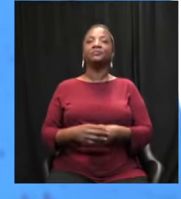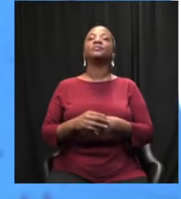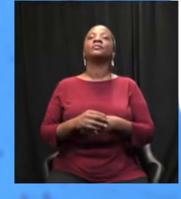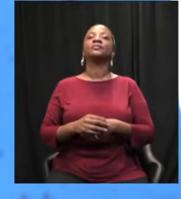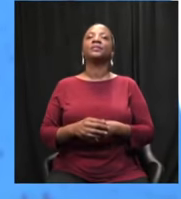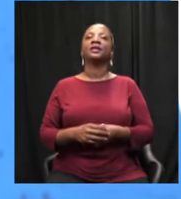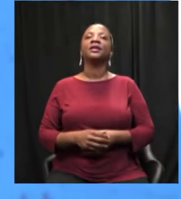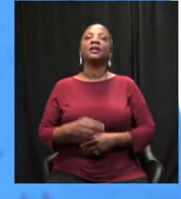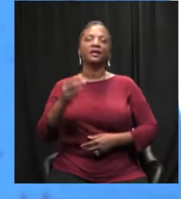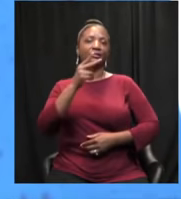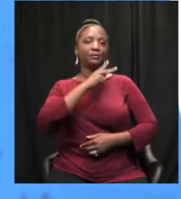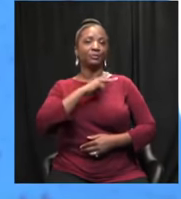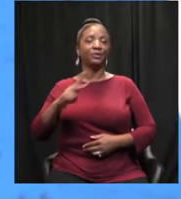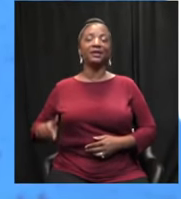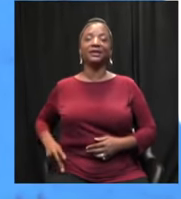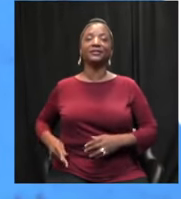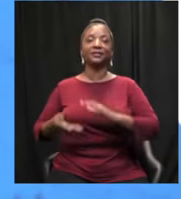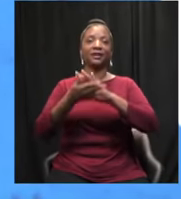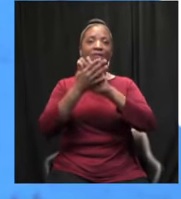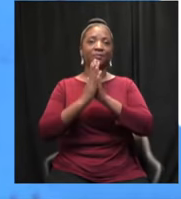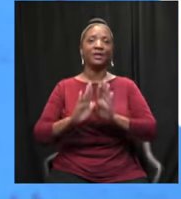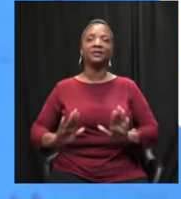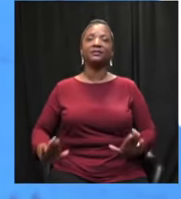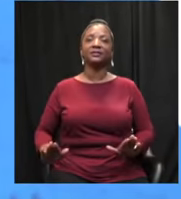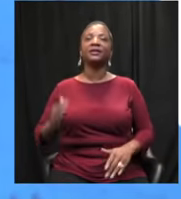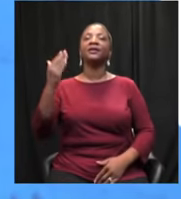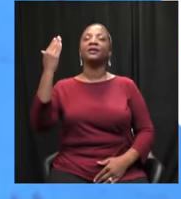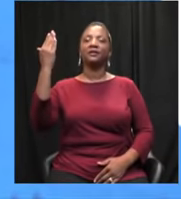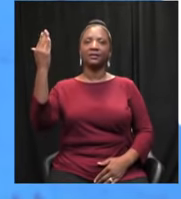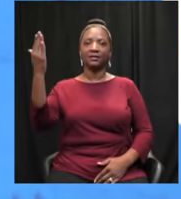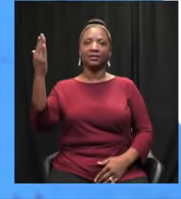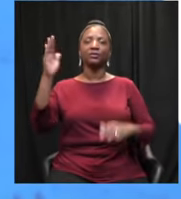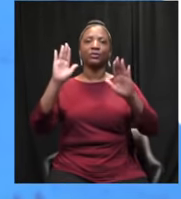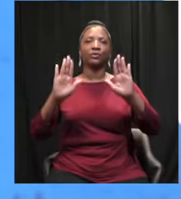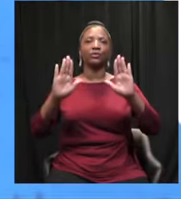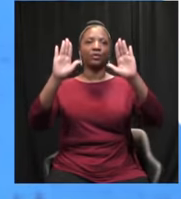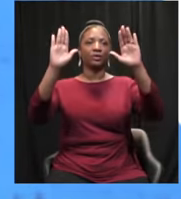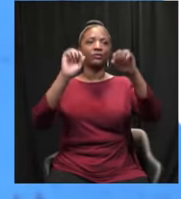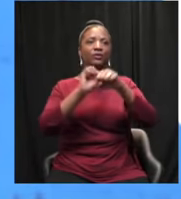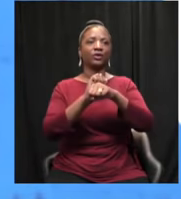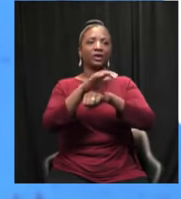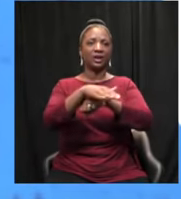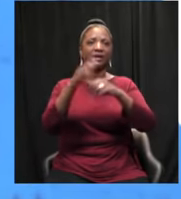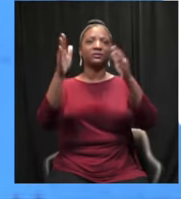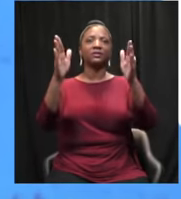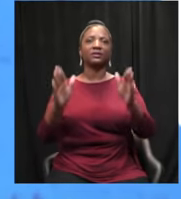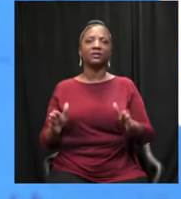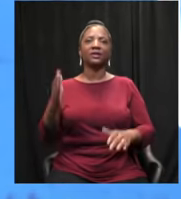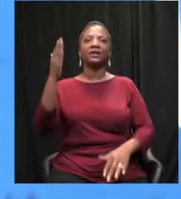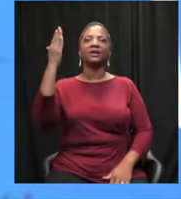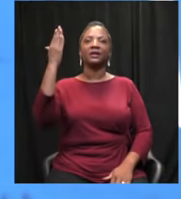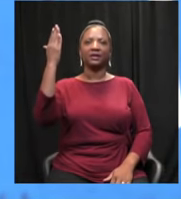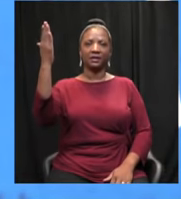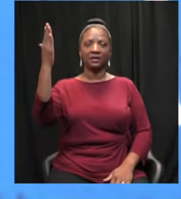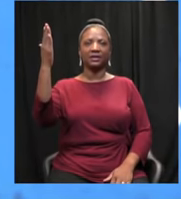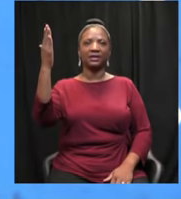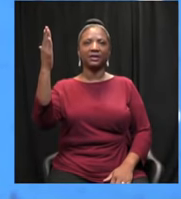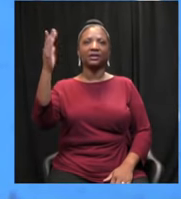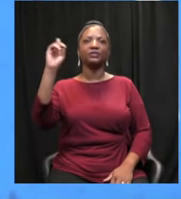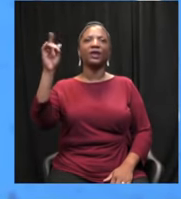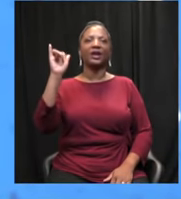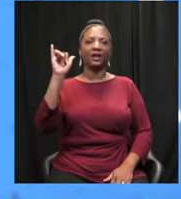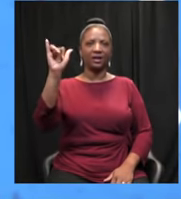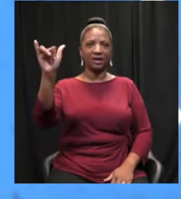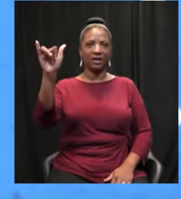the Prince of Peace. He is Wonderful Counselor. He is Everlasting